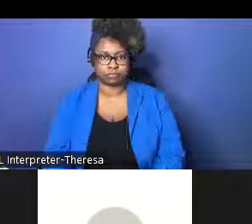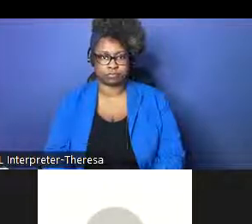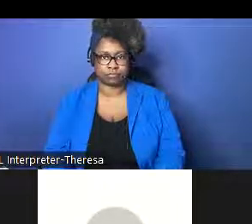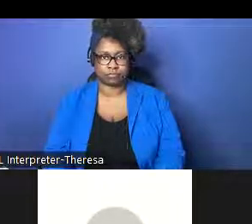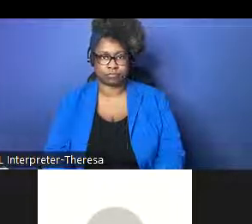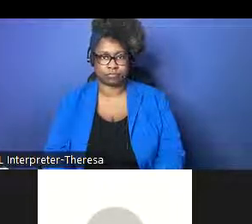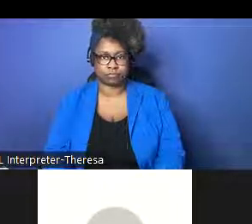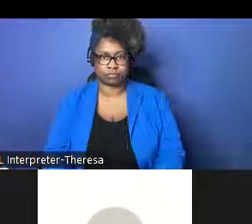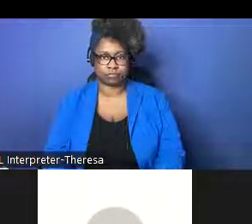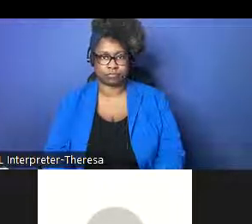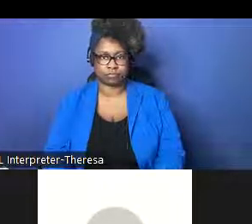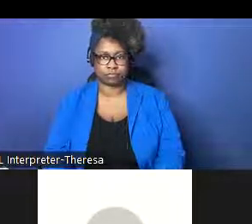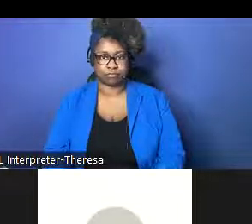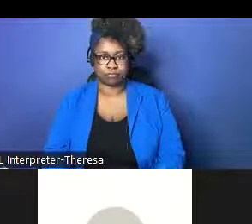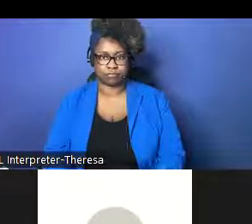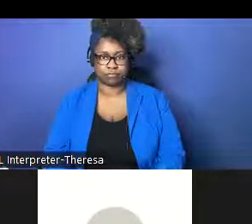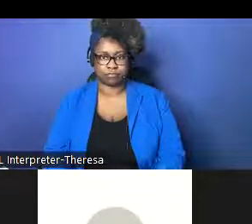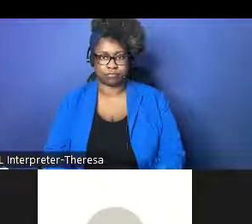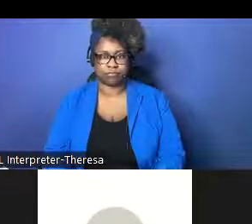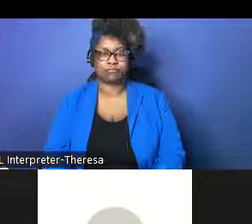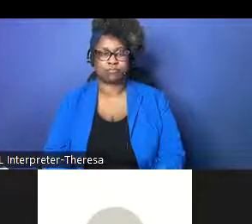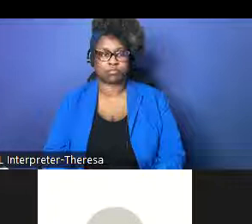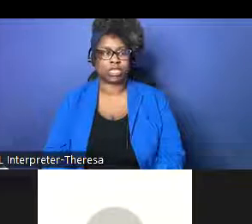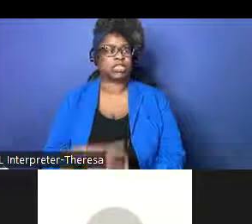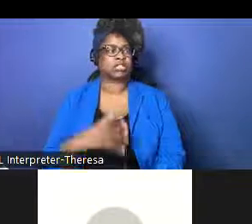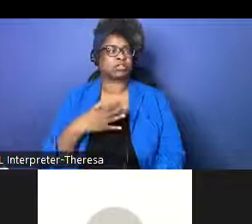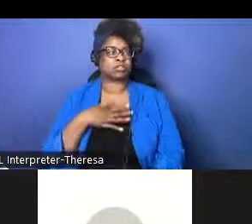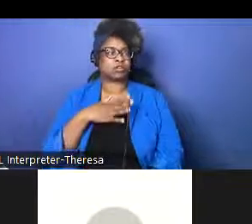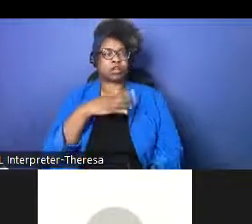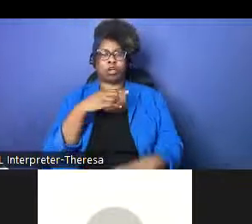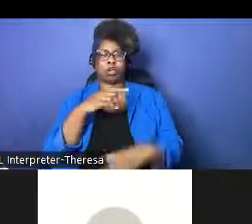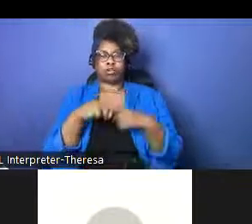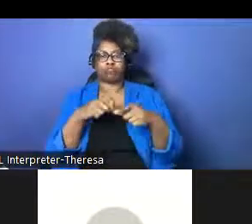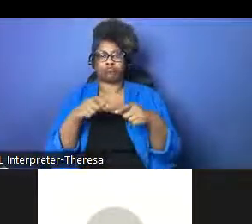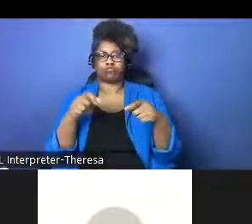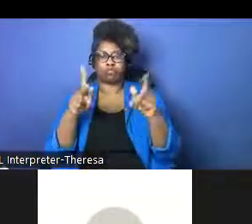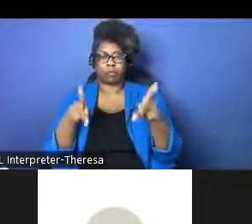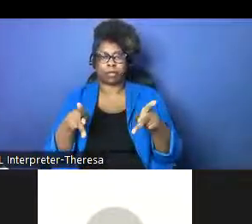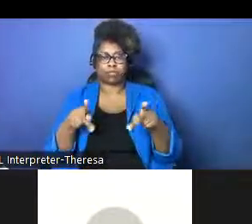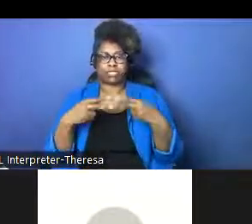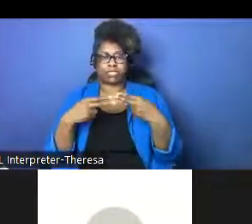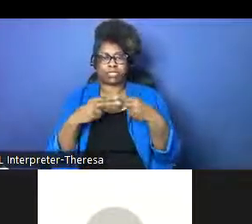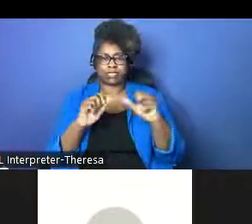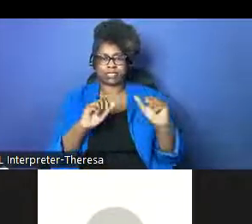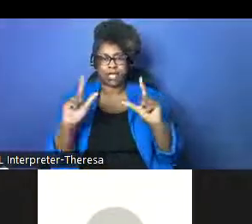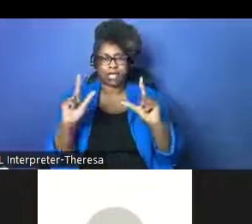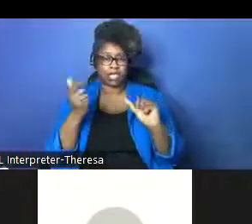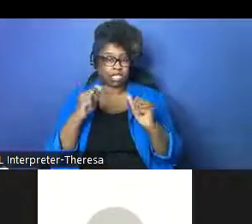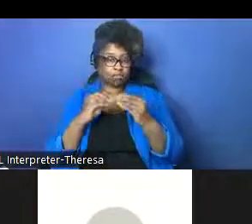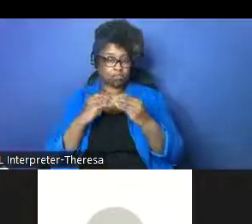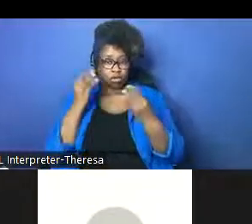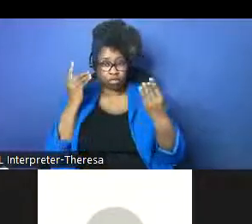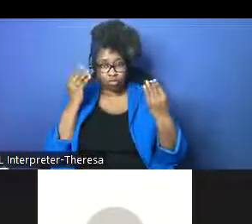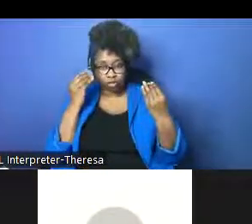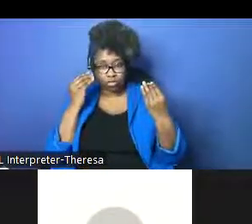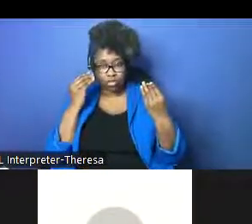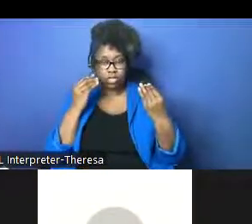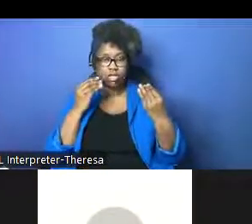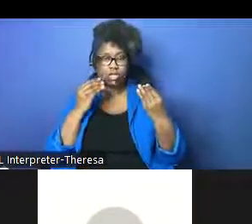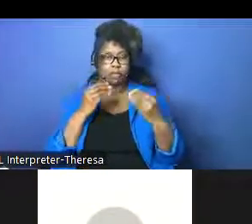And yeah, here is our wrap-up slide. If there's any other thoughts on the scenarios in